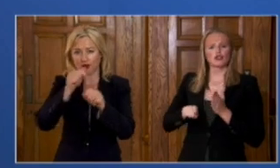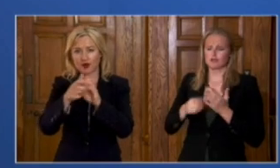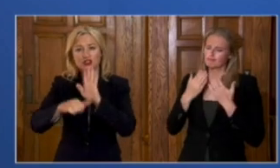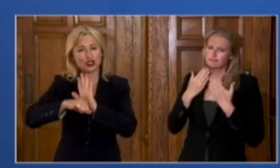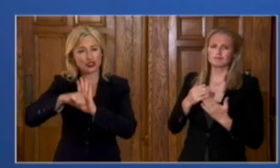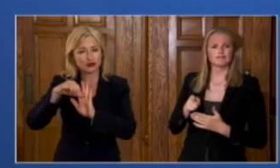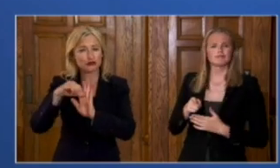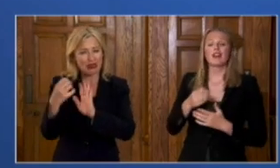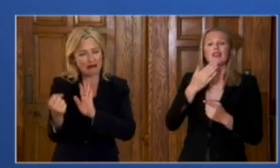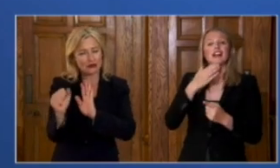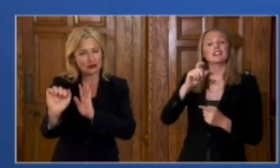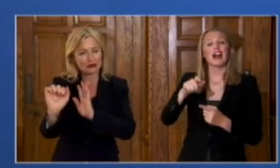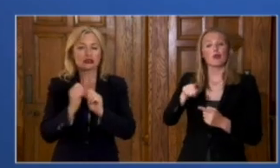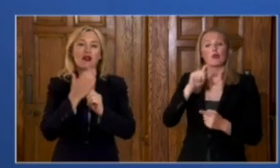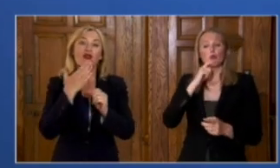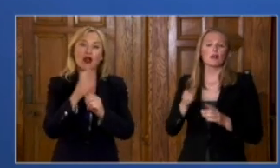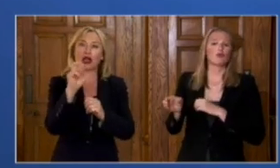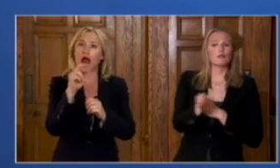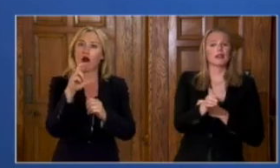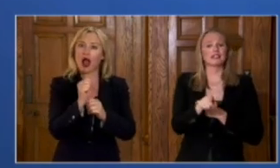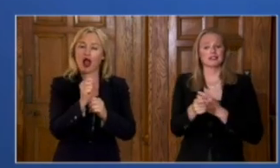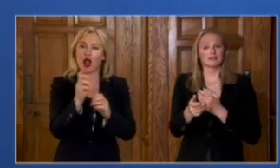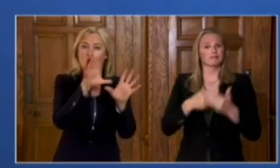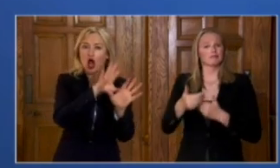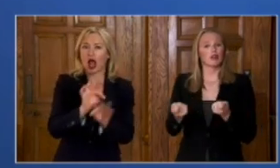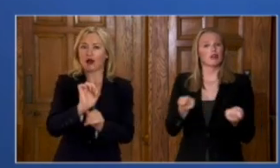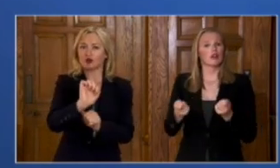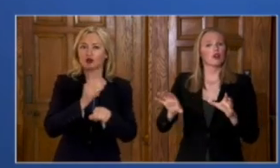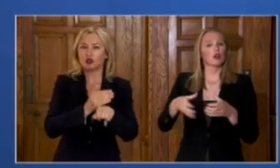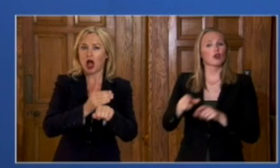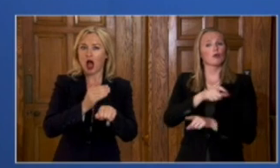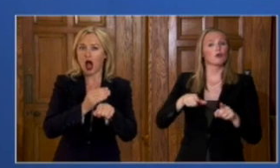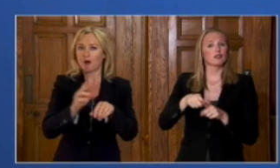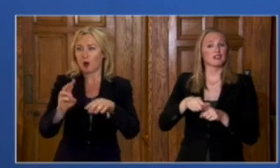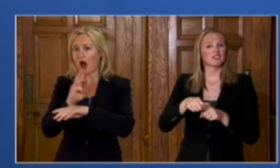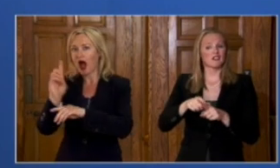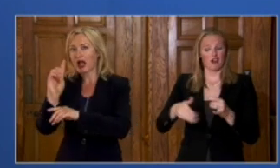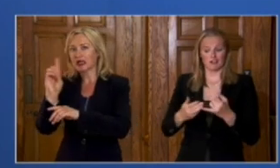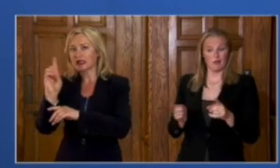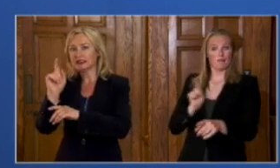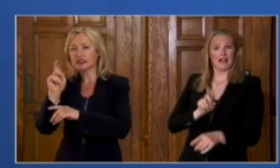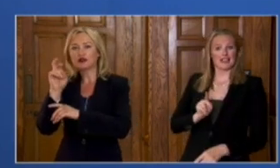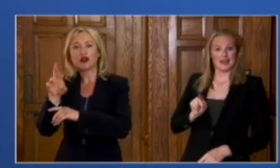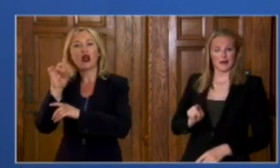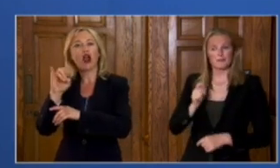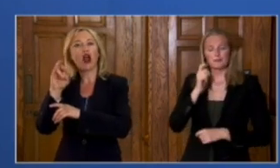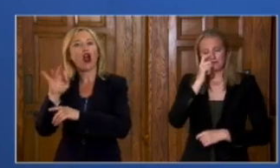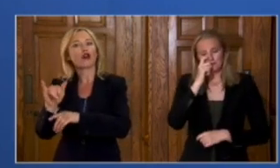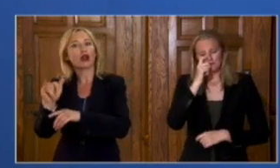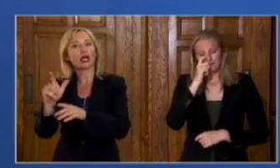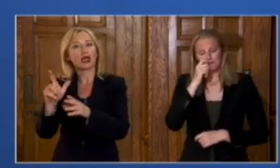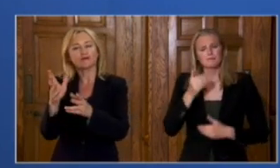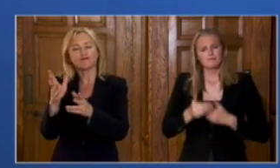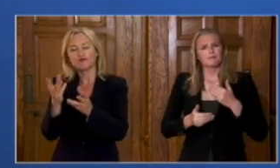the reins at Communities until Deirdre is ready to resume her duties. As we take more steps to move